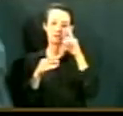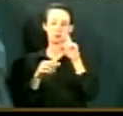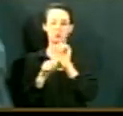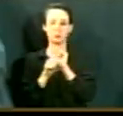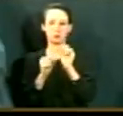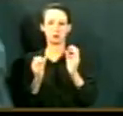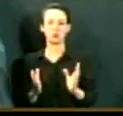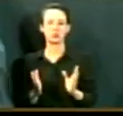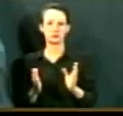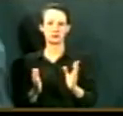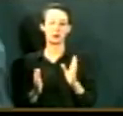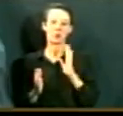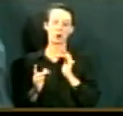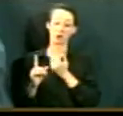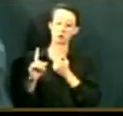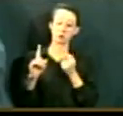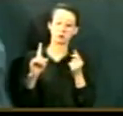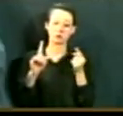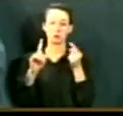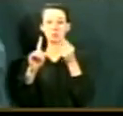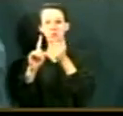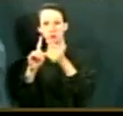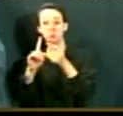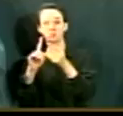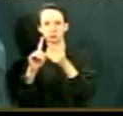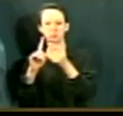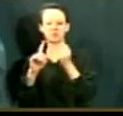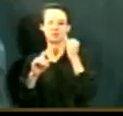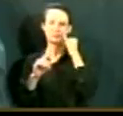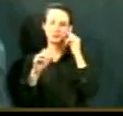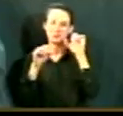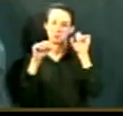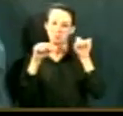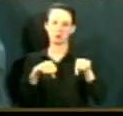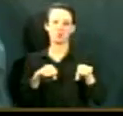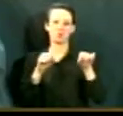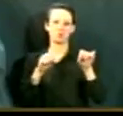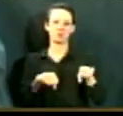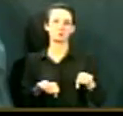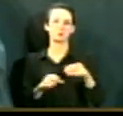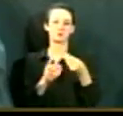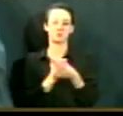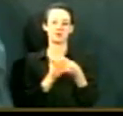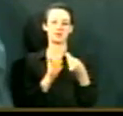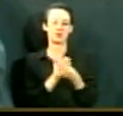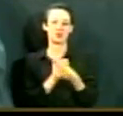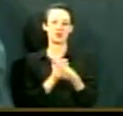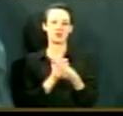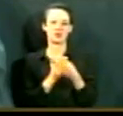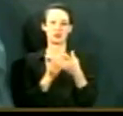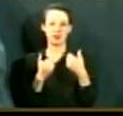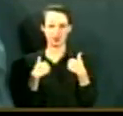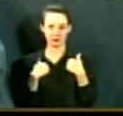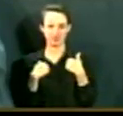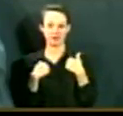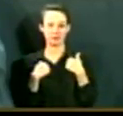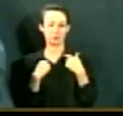that this is our goal, and if we can come up with that money, this is what we would do with it. Thank